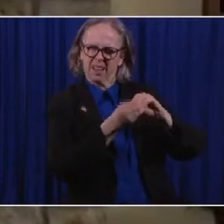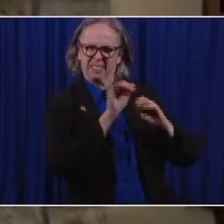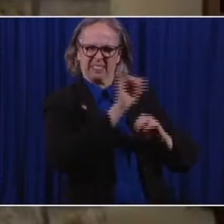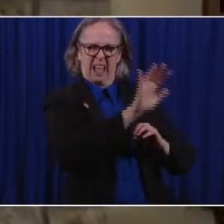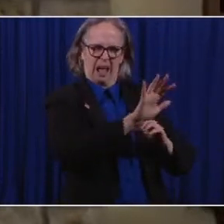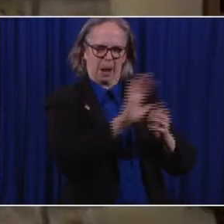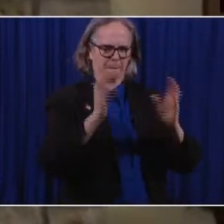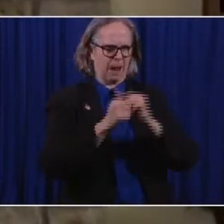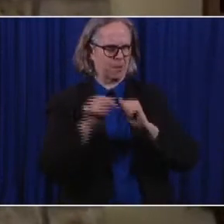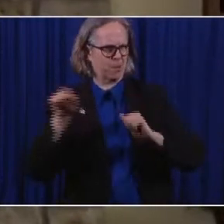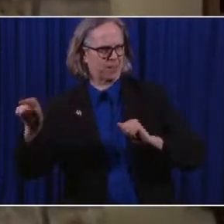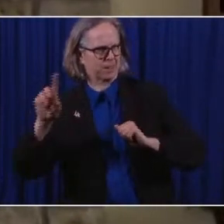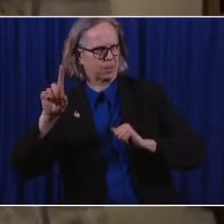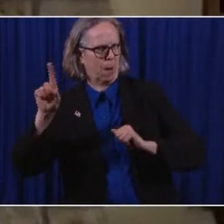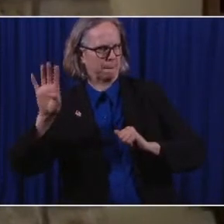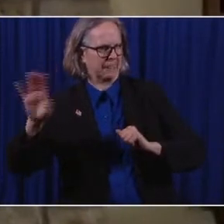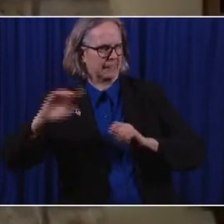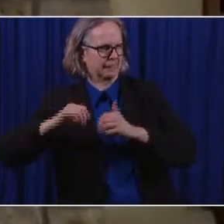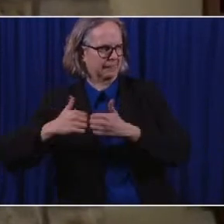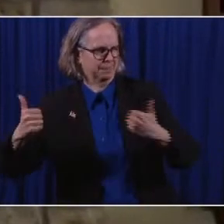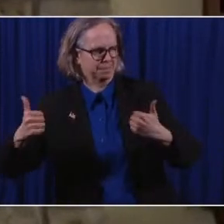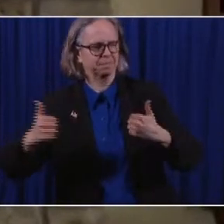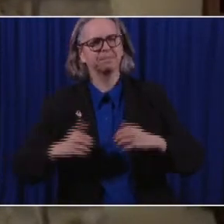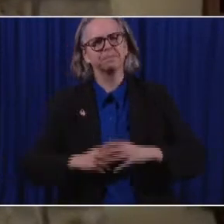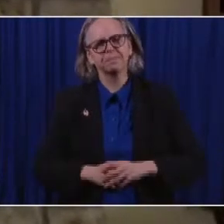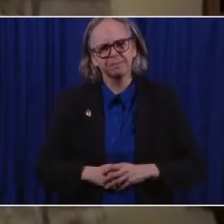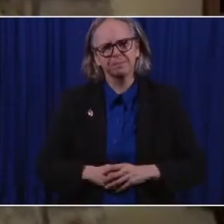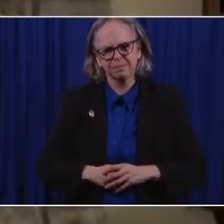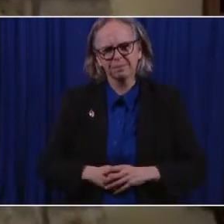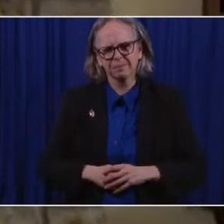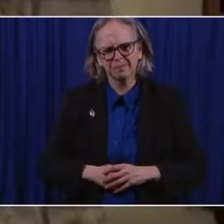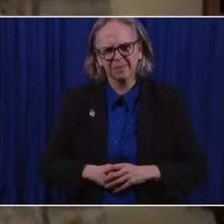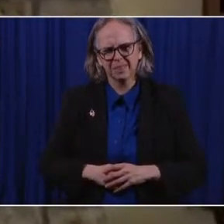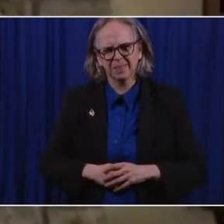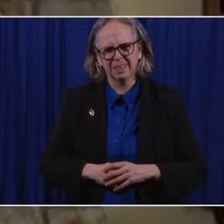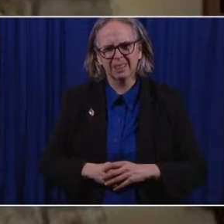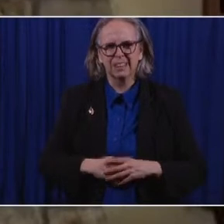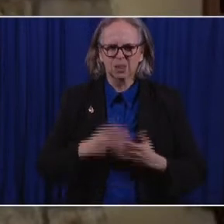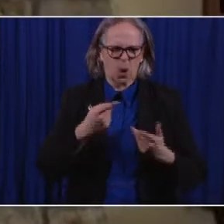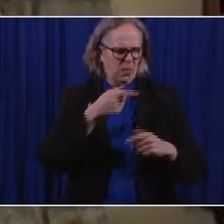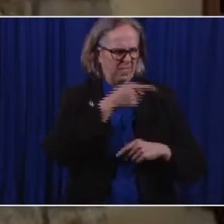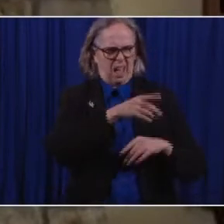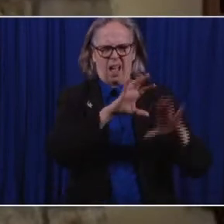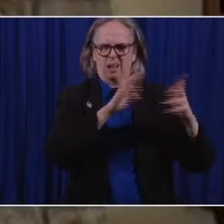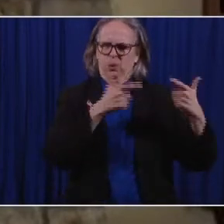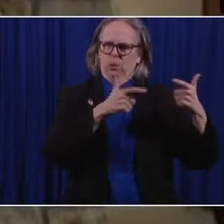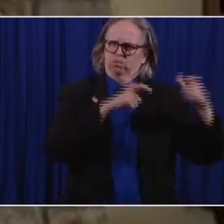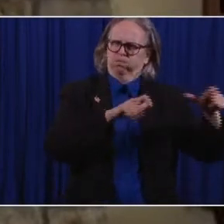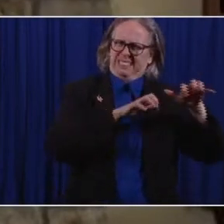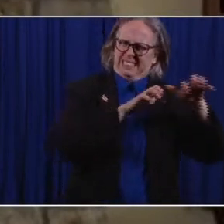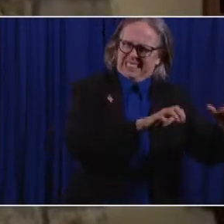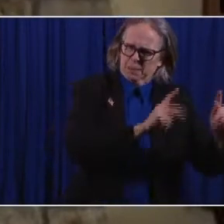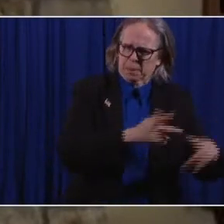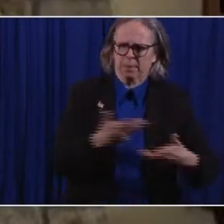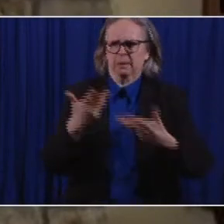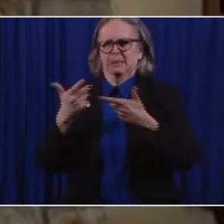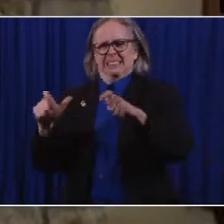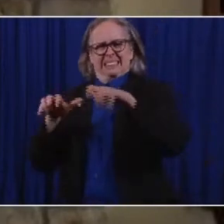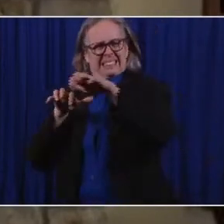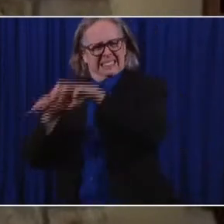down some, but that would be the total group if it was vaccinated. So as Bruce